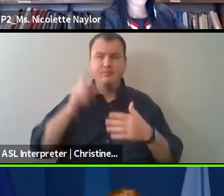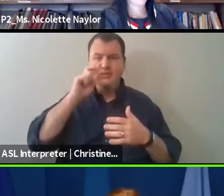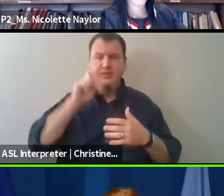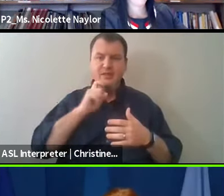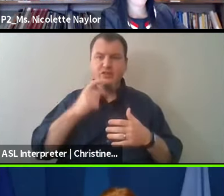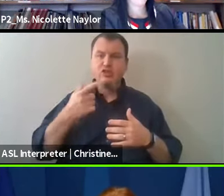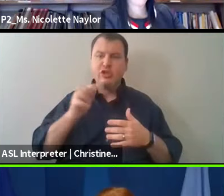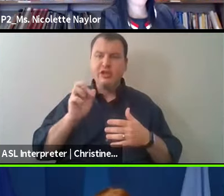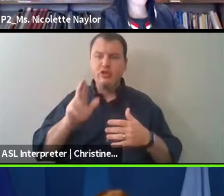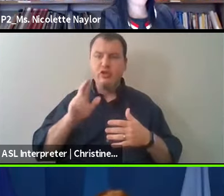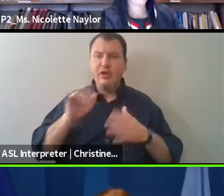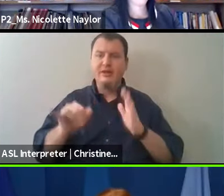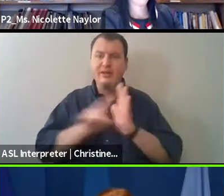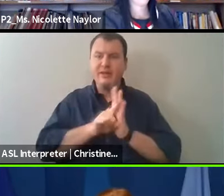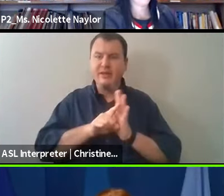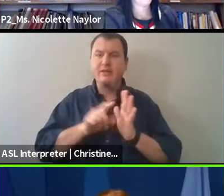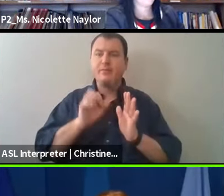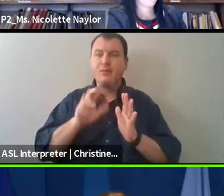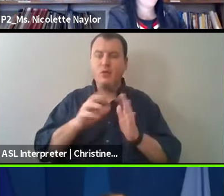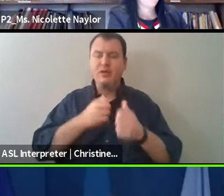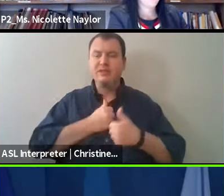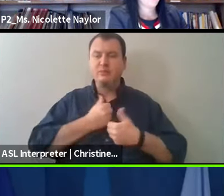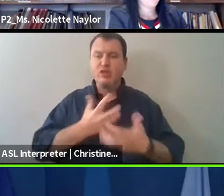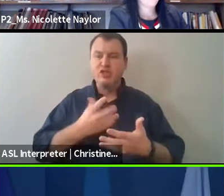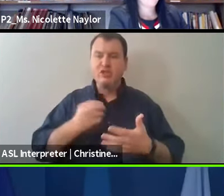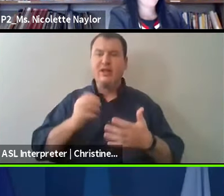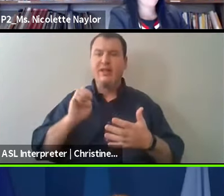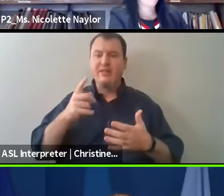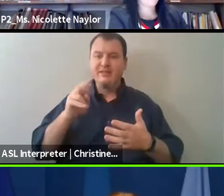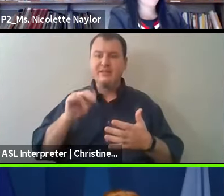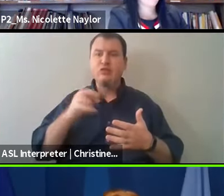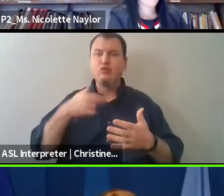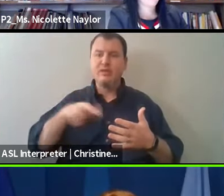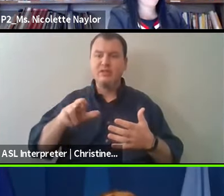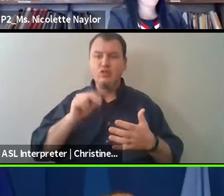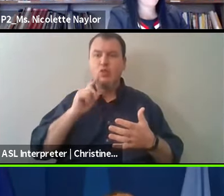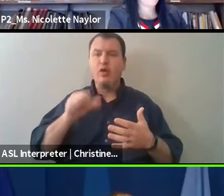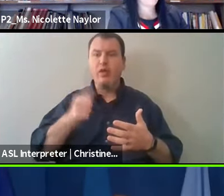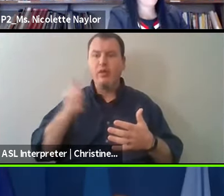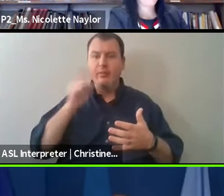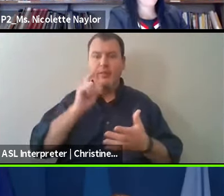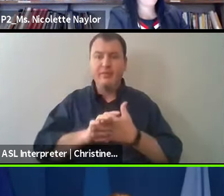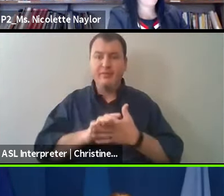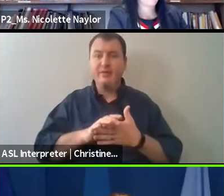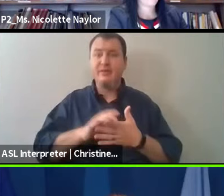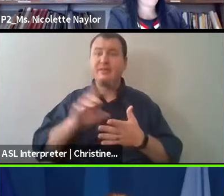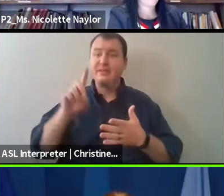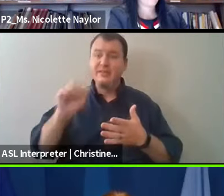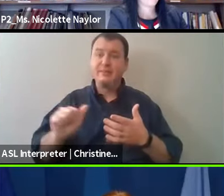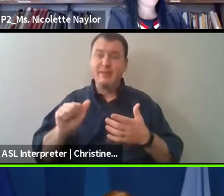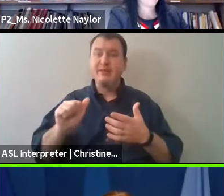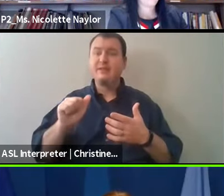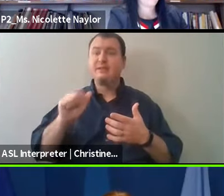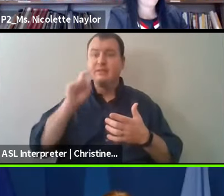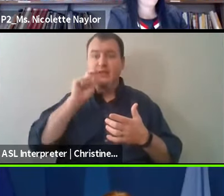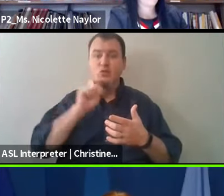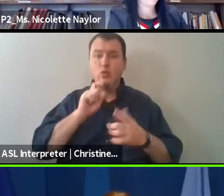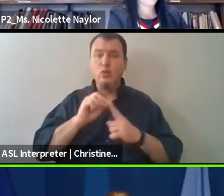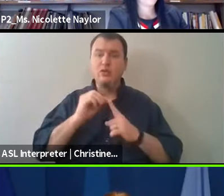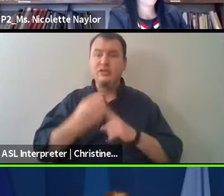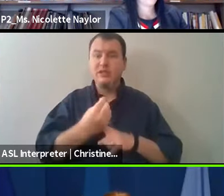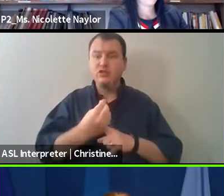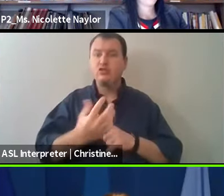gender, identity or expression, ethnicity, religion or other belief, disability, sexual orientation